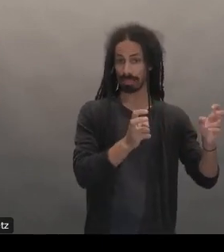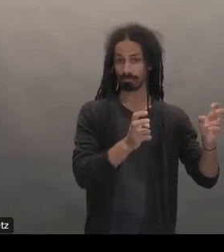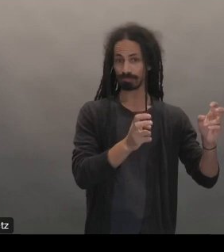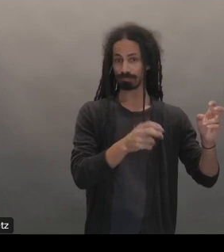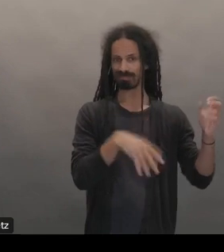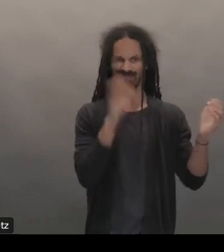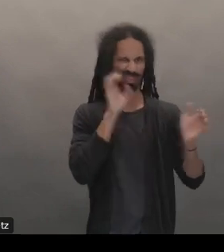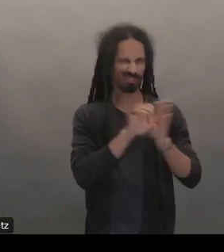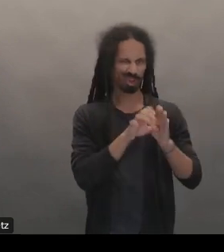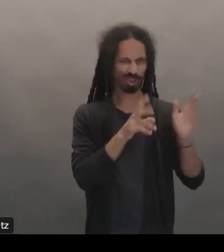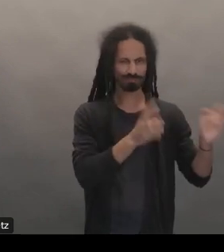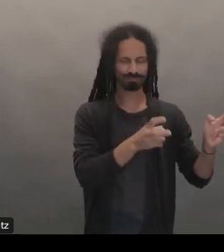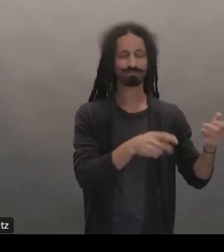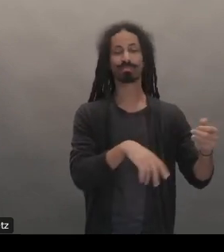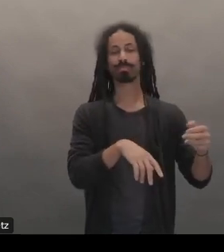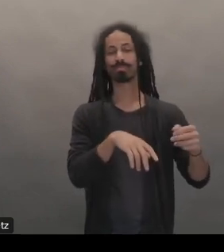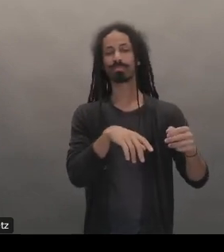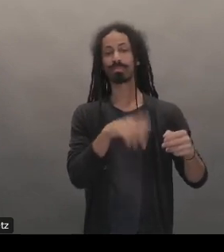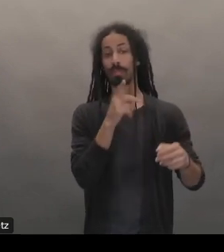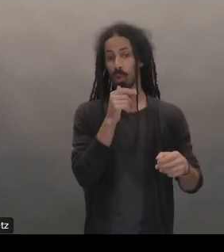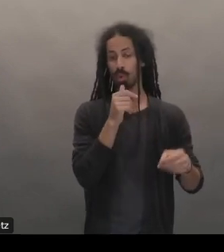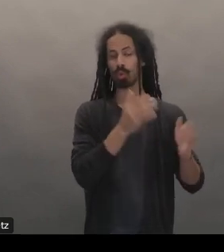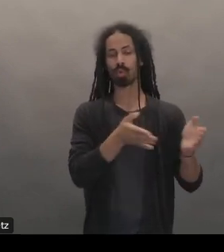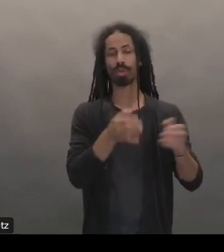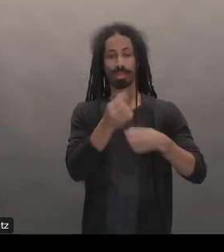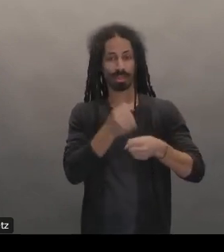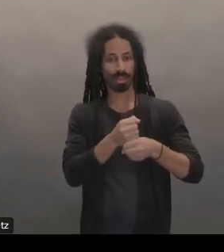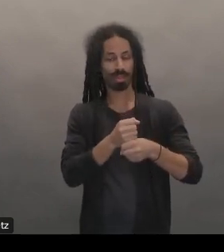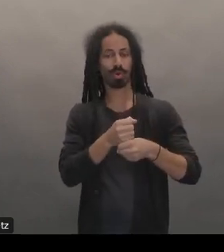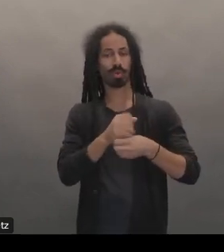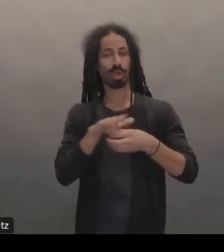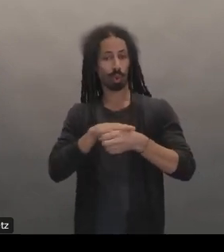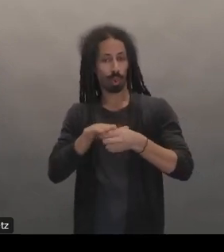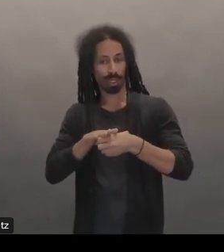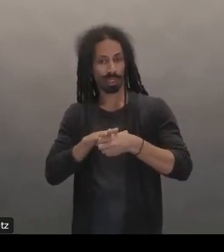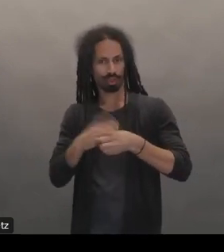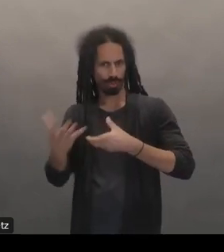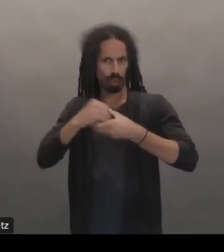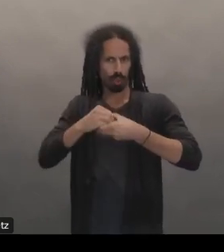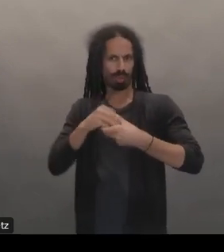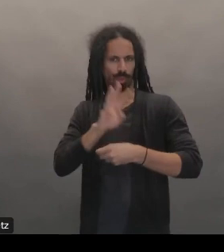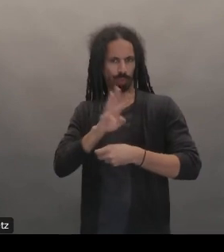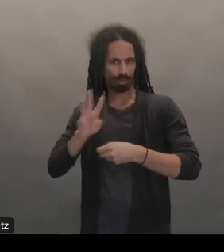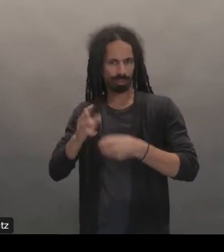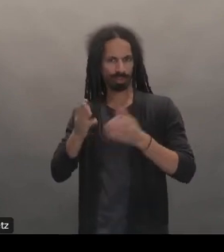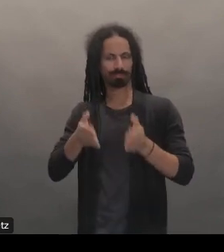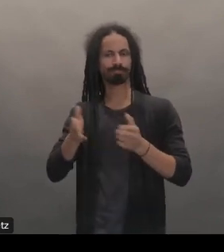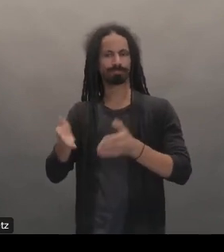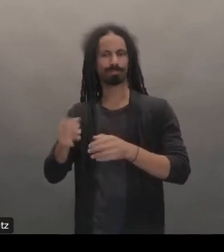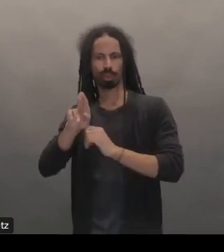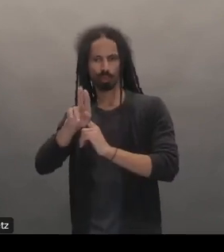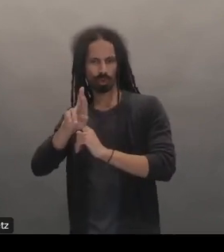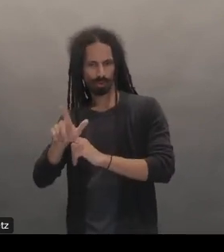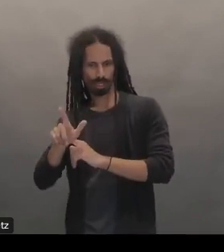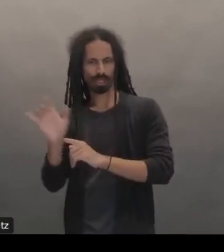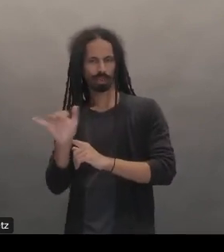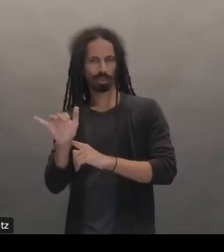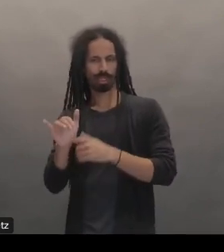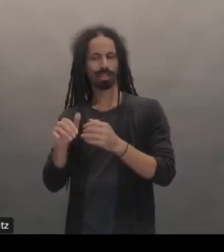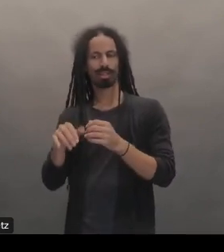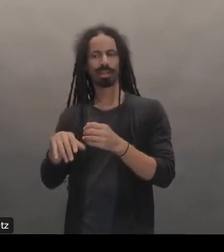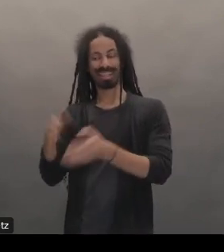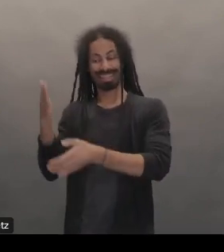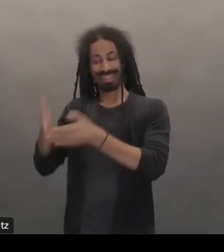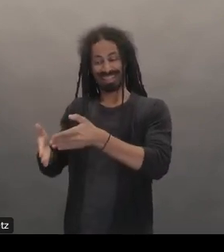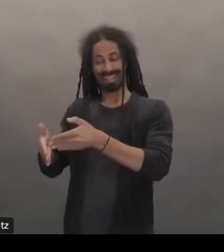is, by whom, the year, location, which includes the website name and the URL, and then that copyright